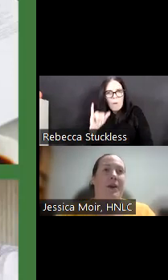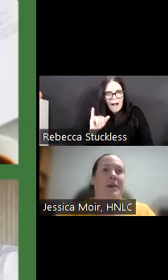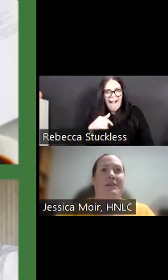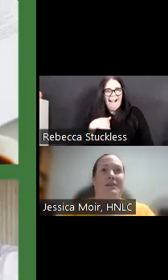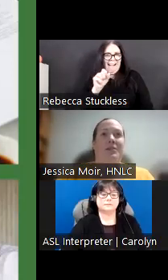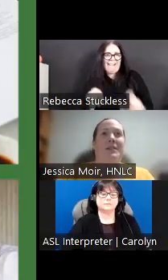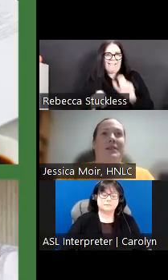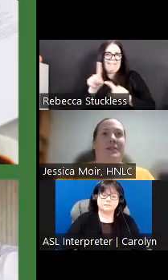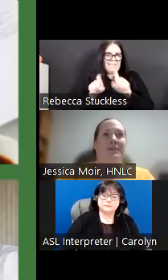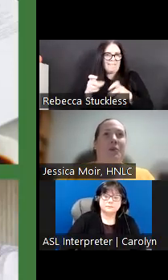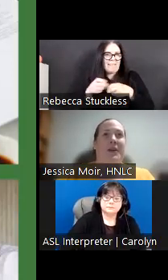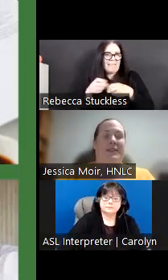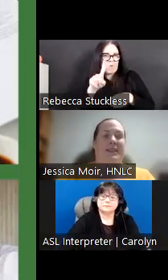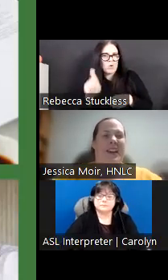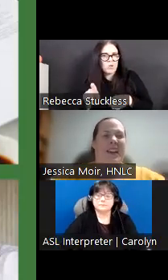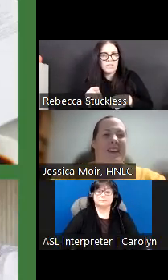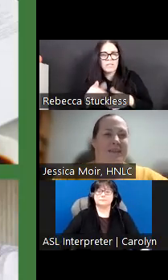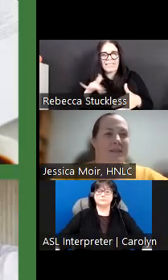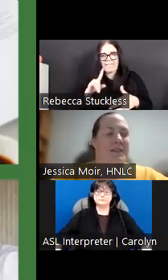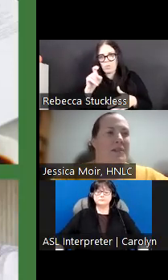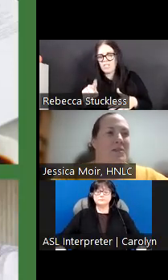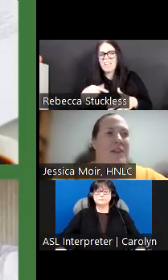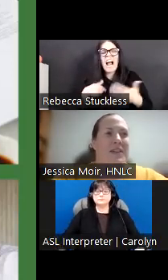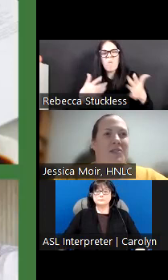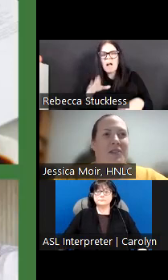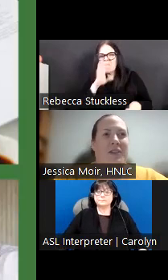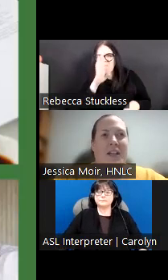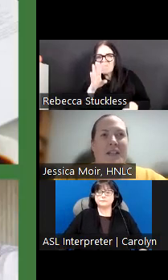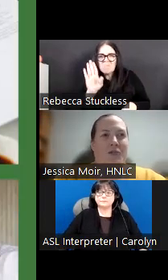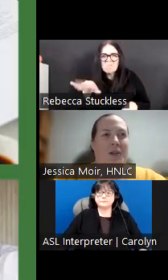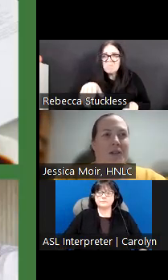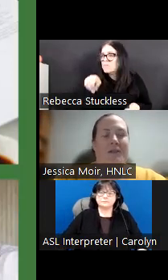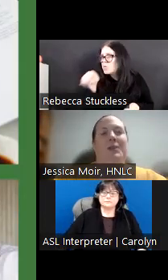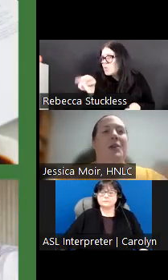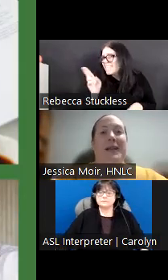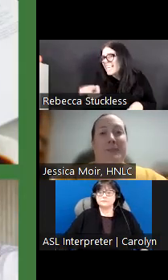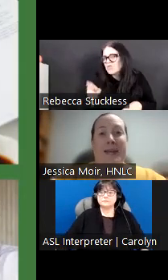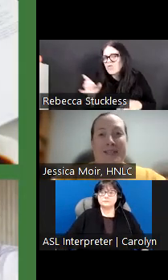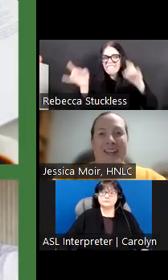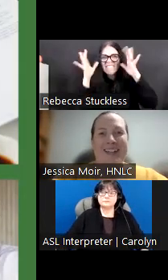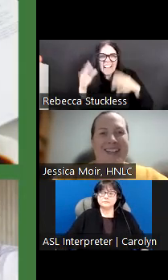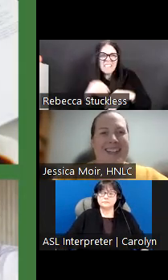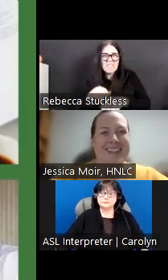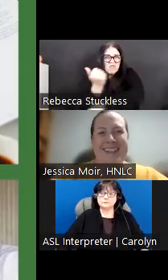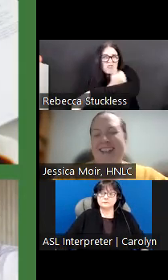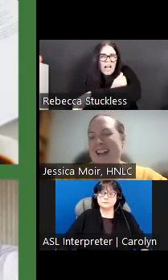don't want to just go in and say, hey, do you have a history of violence or drug use, with no explanation?